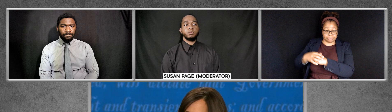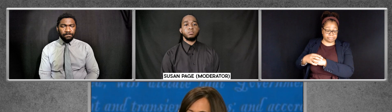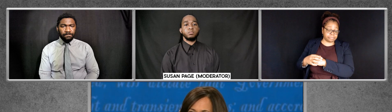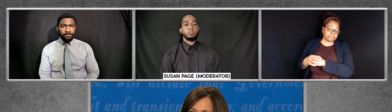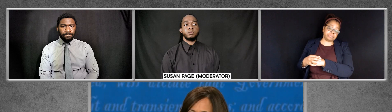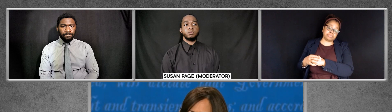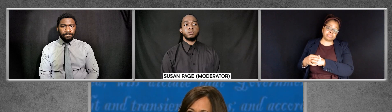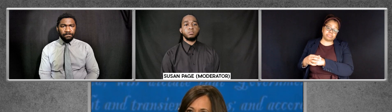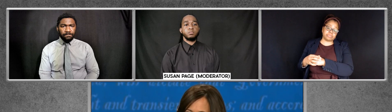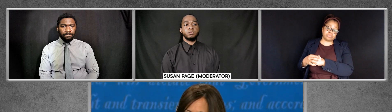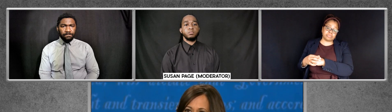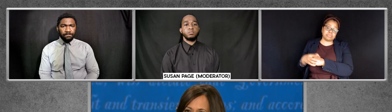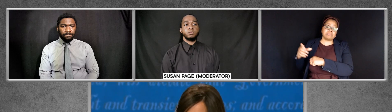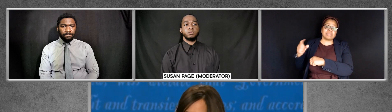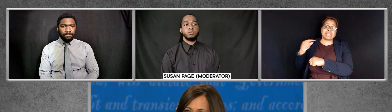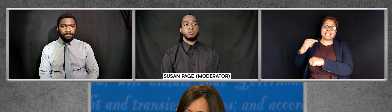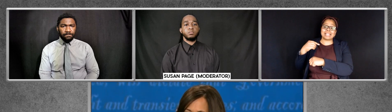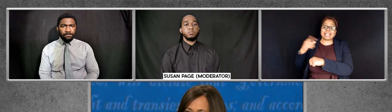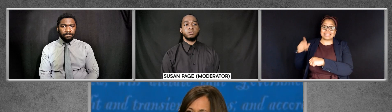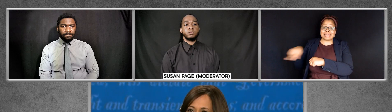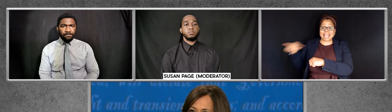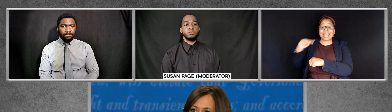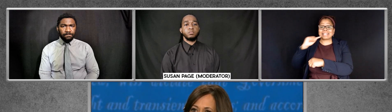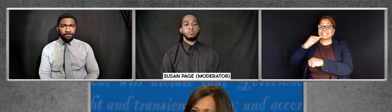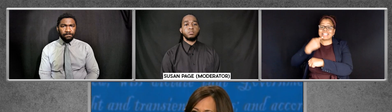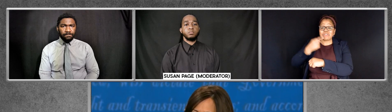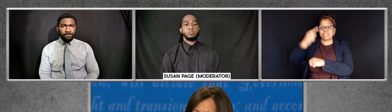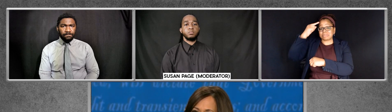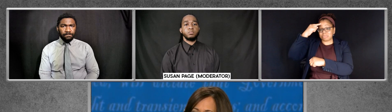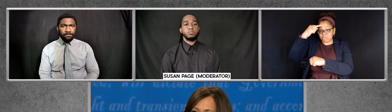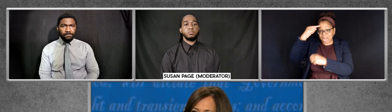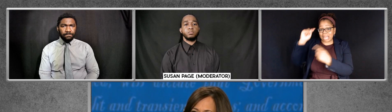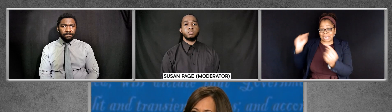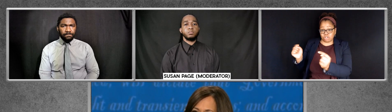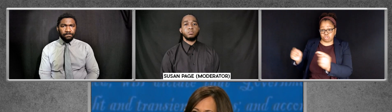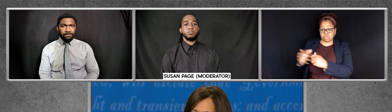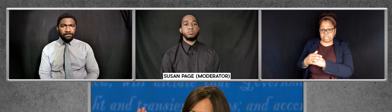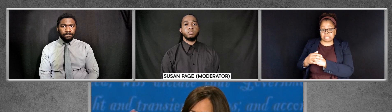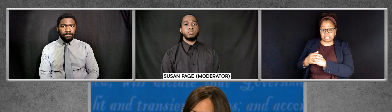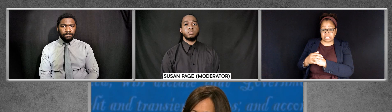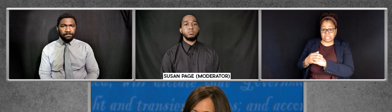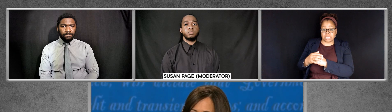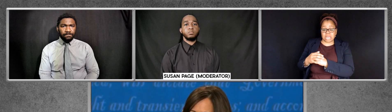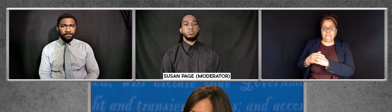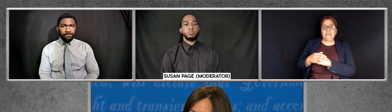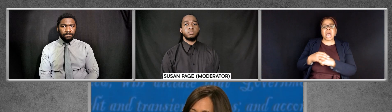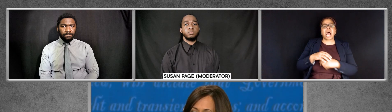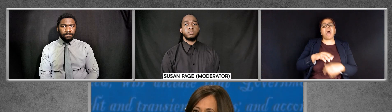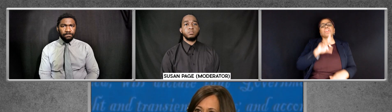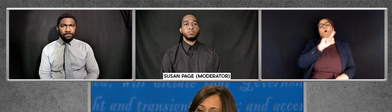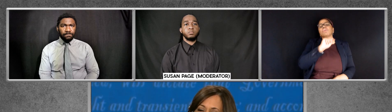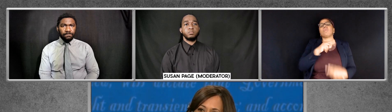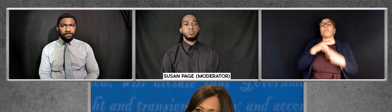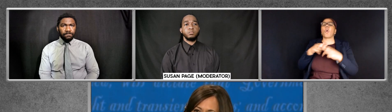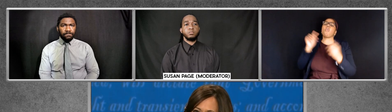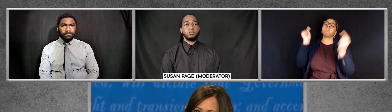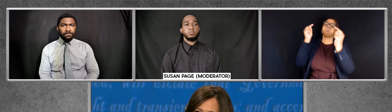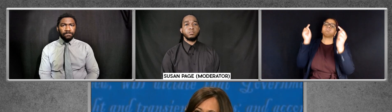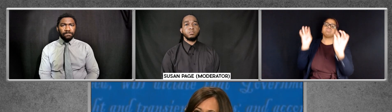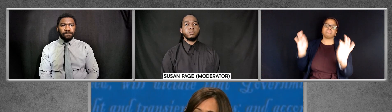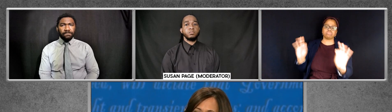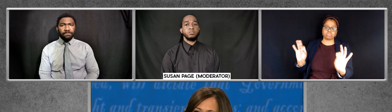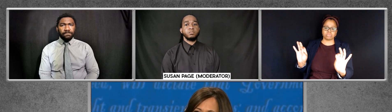they suffered serious brain injuries. And do you know what Donald Trump dismissed them as? Headaches. And this is about a pattern